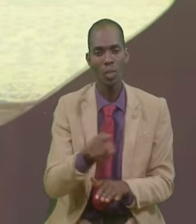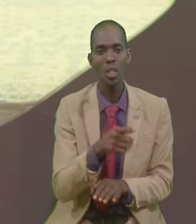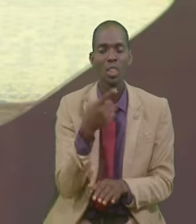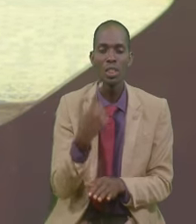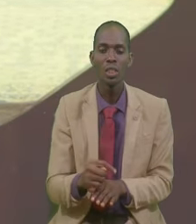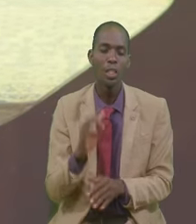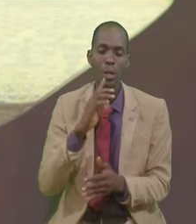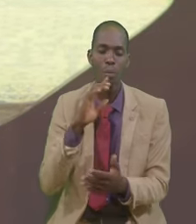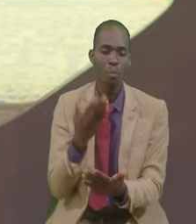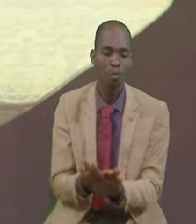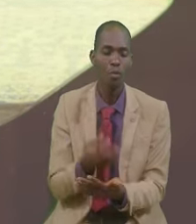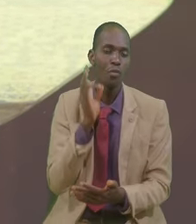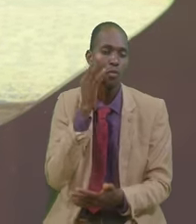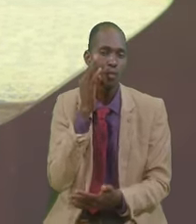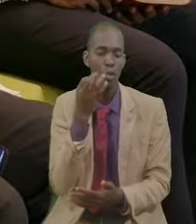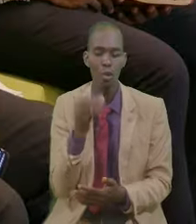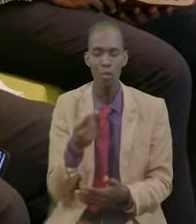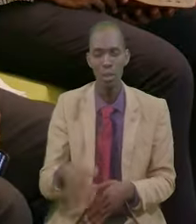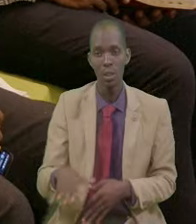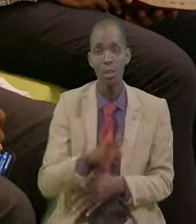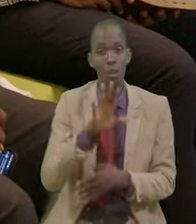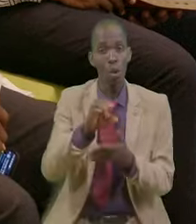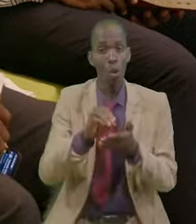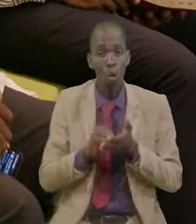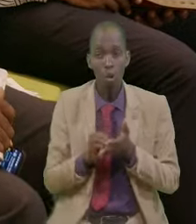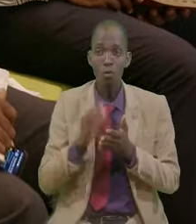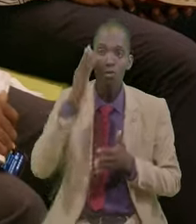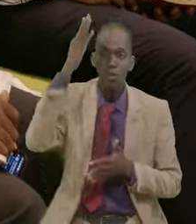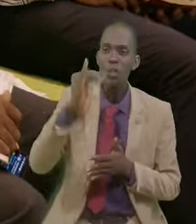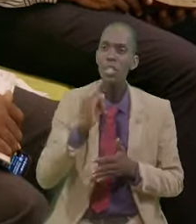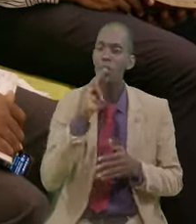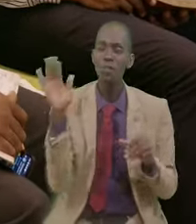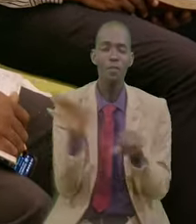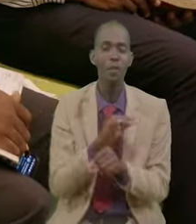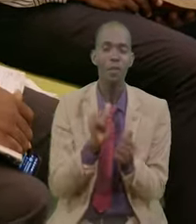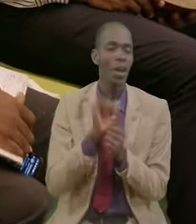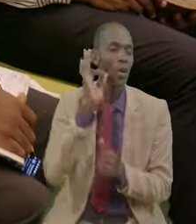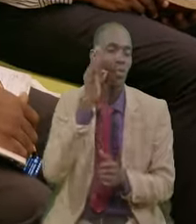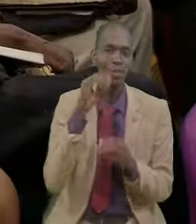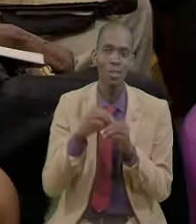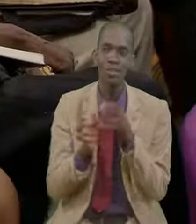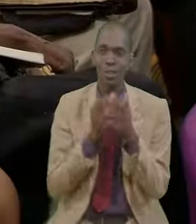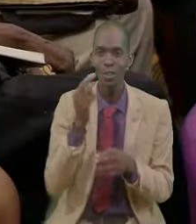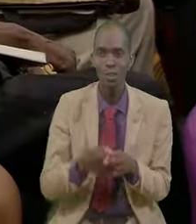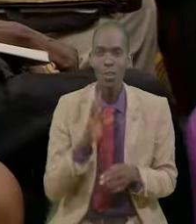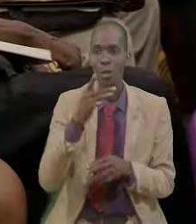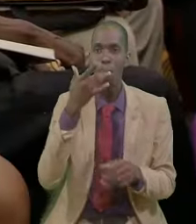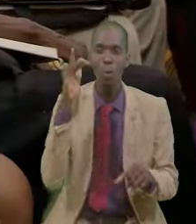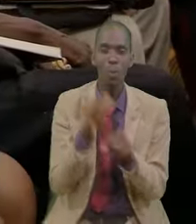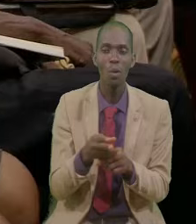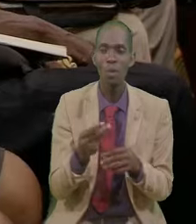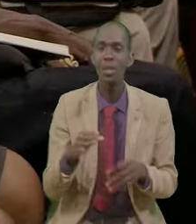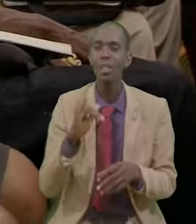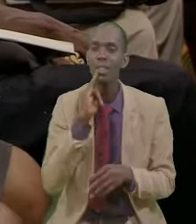fruit of the land. Your future is fruitful. The promised land is fruitful. Once